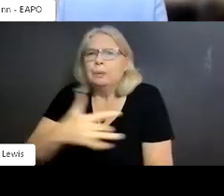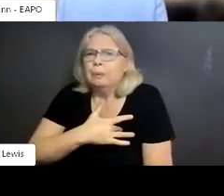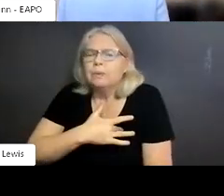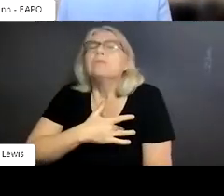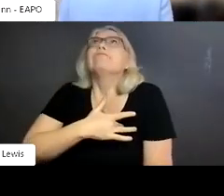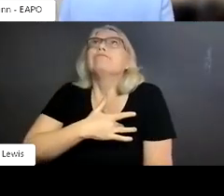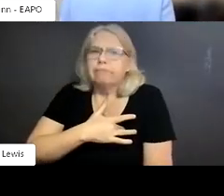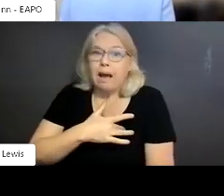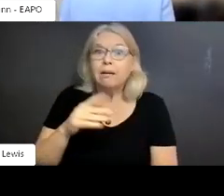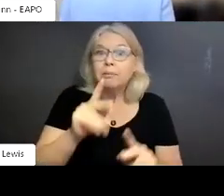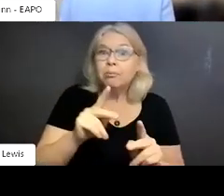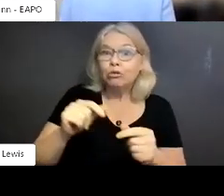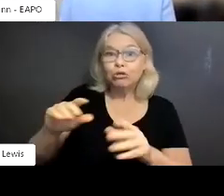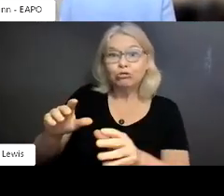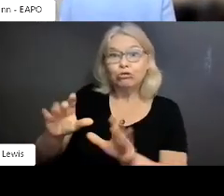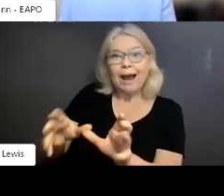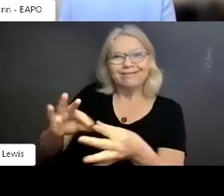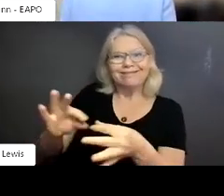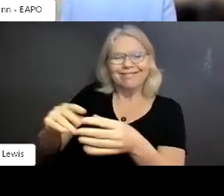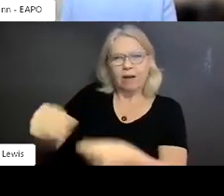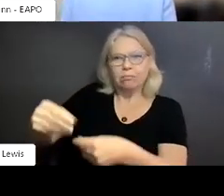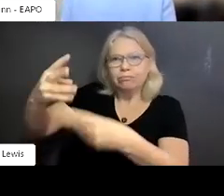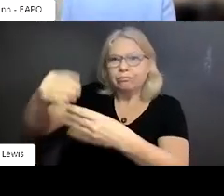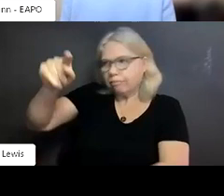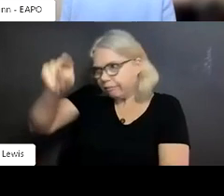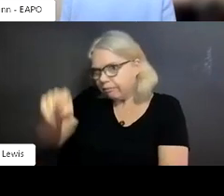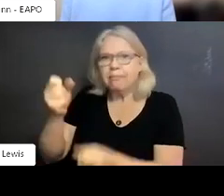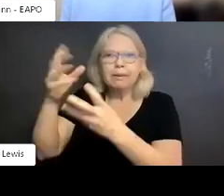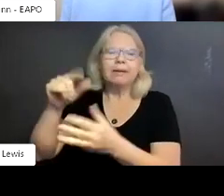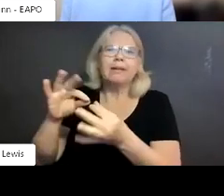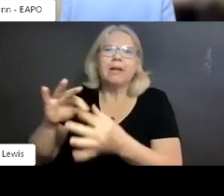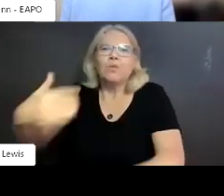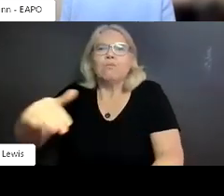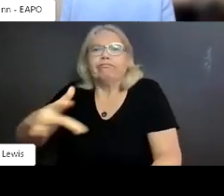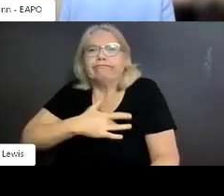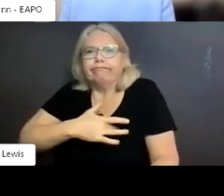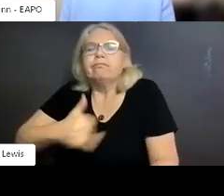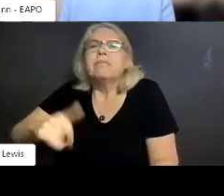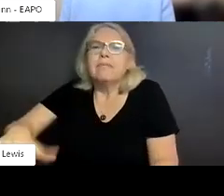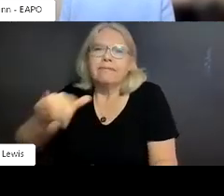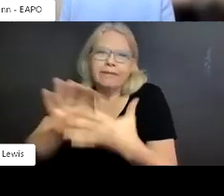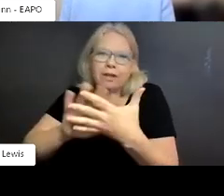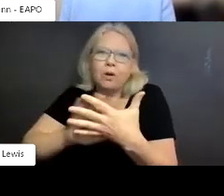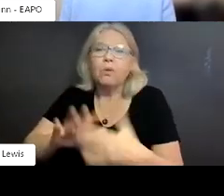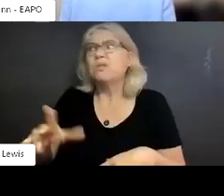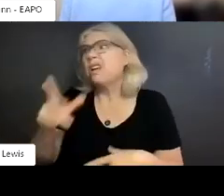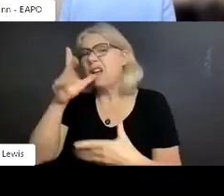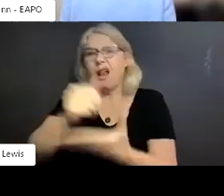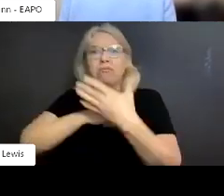you know, I think sometimes those visuals really bring light to the issues that we are talking about and trying to educate people for